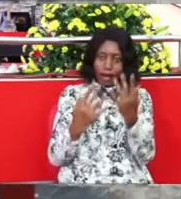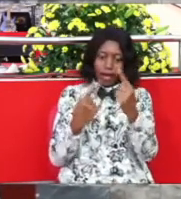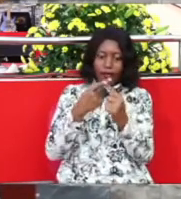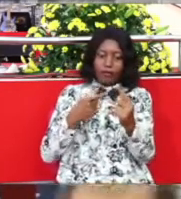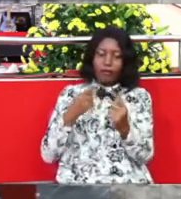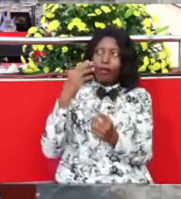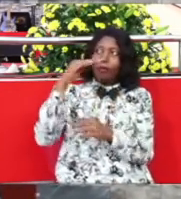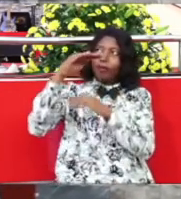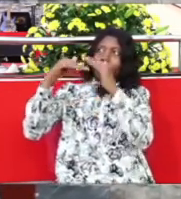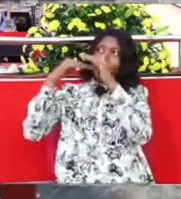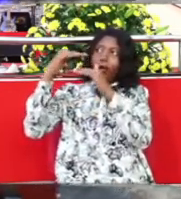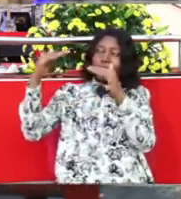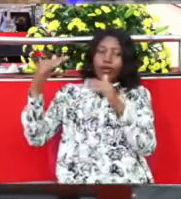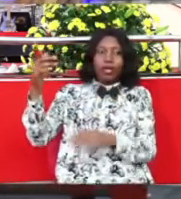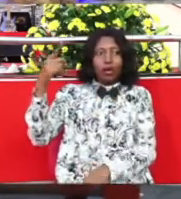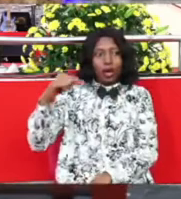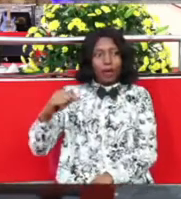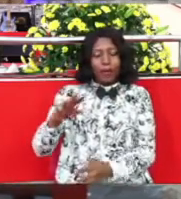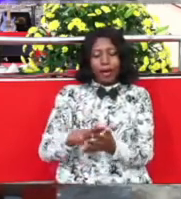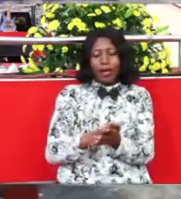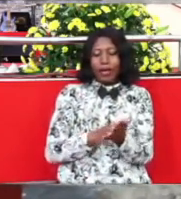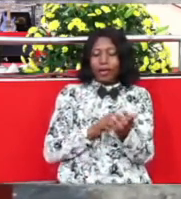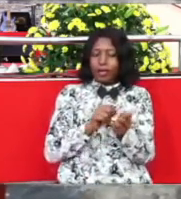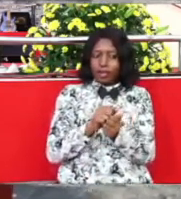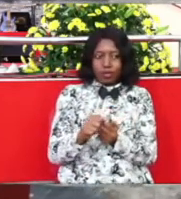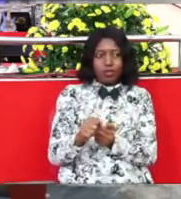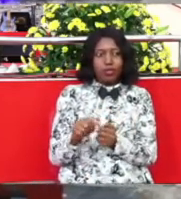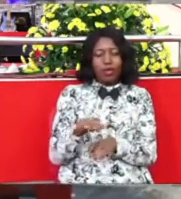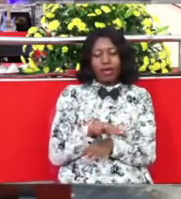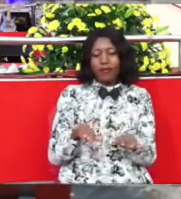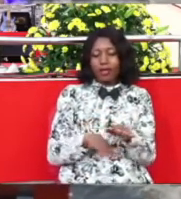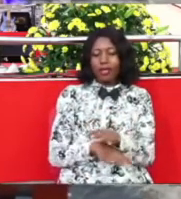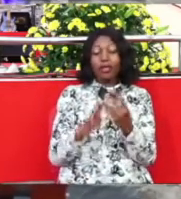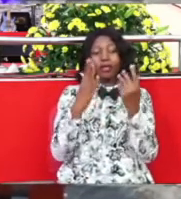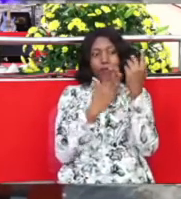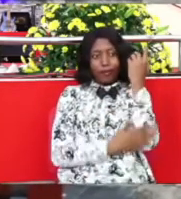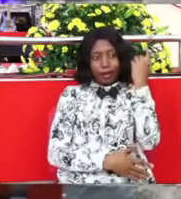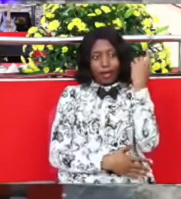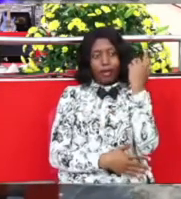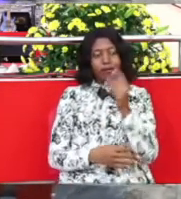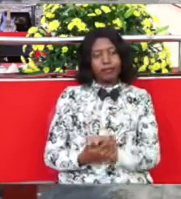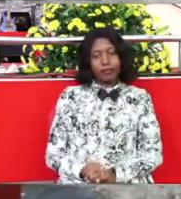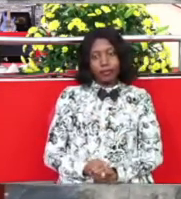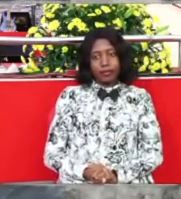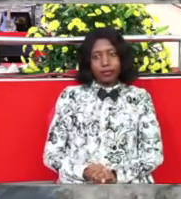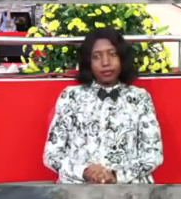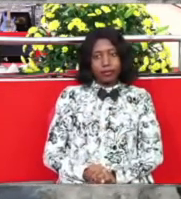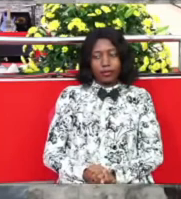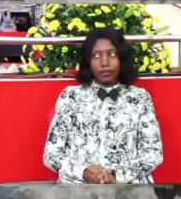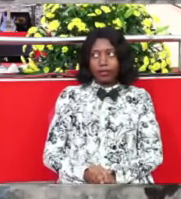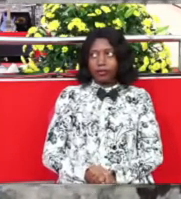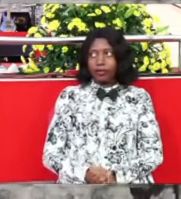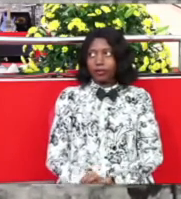and consume all kind of issues that would hold us back. Ili kwamba moto ule wa Mungu kaweze kuja na